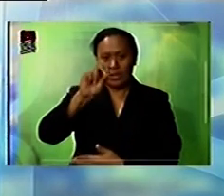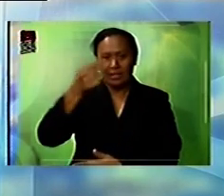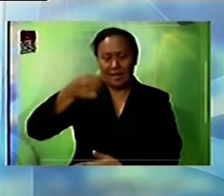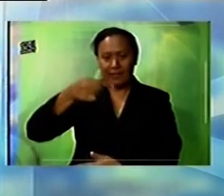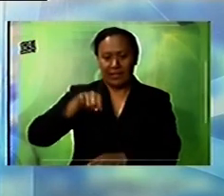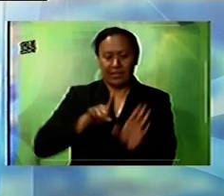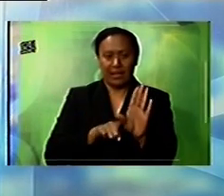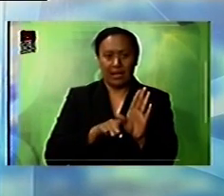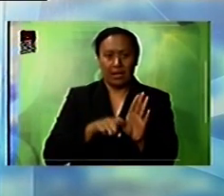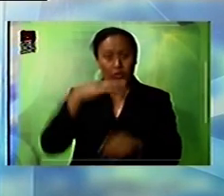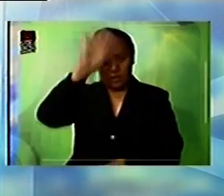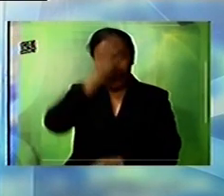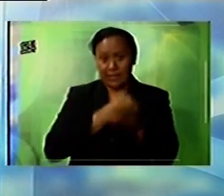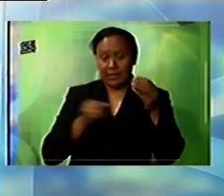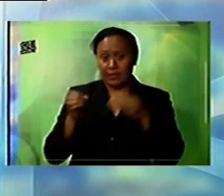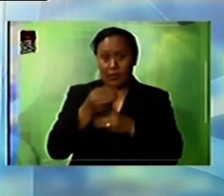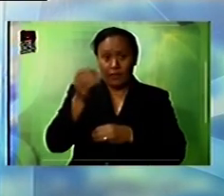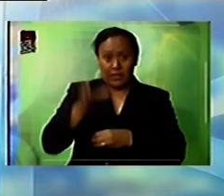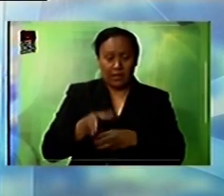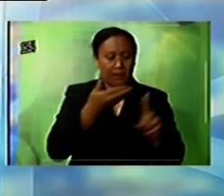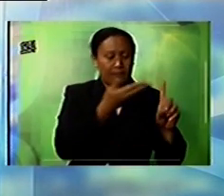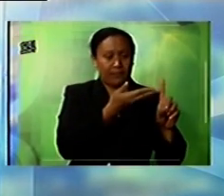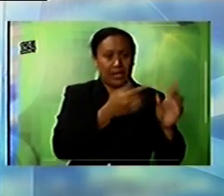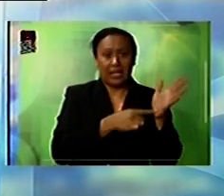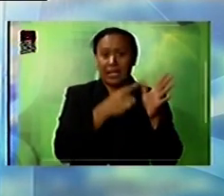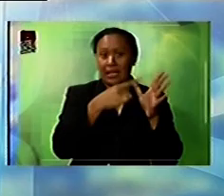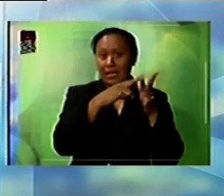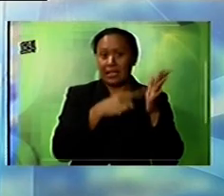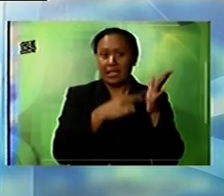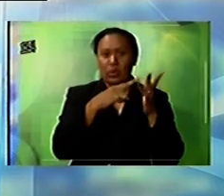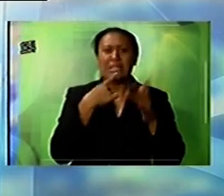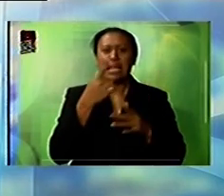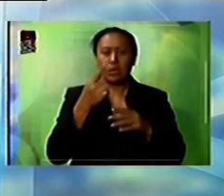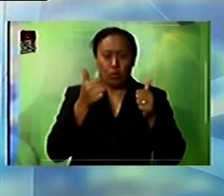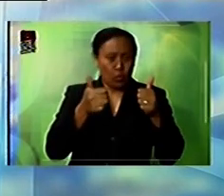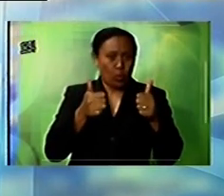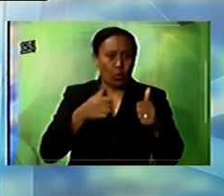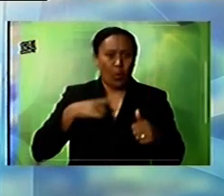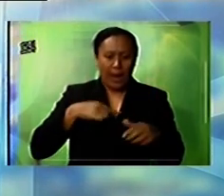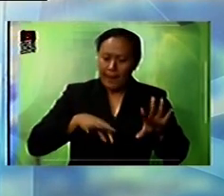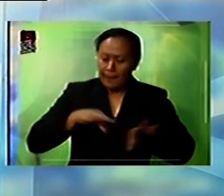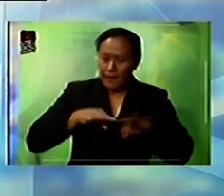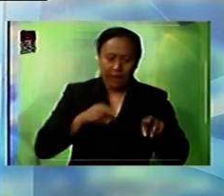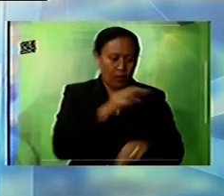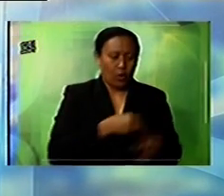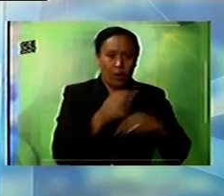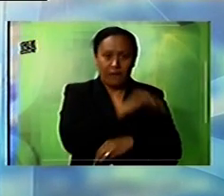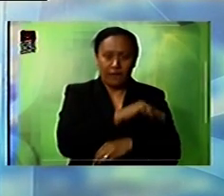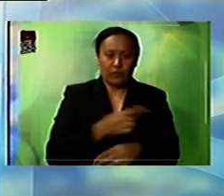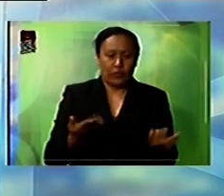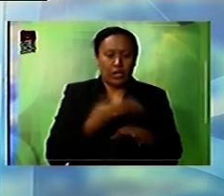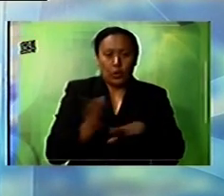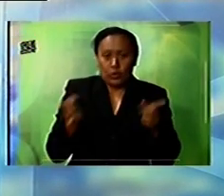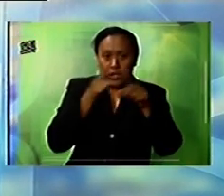Chief Executive Officer Isaki Taito says the improved performance is reassuring and sets a good platform for the FNPF reforms.